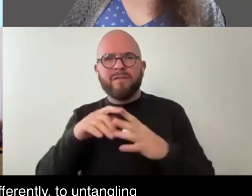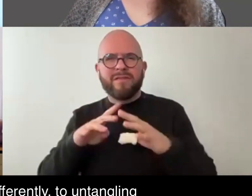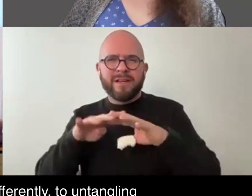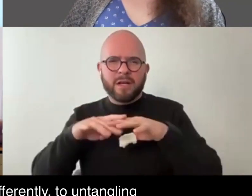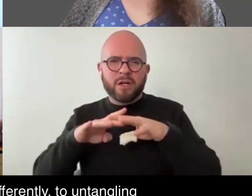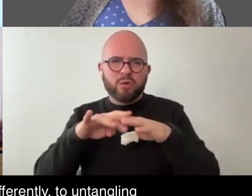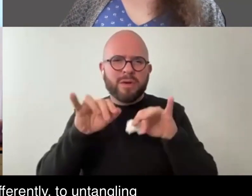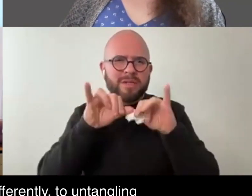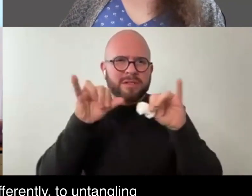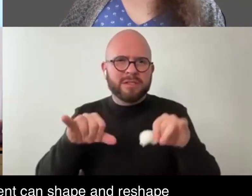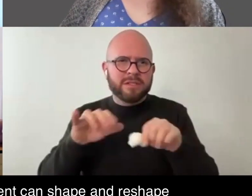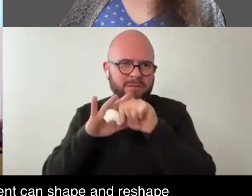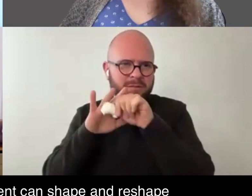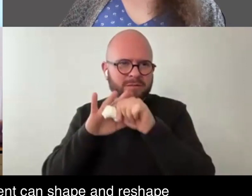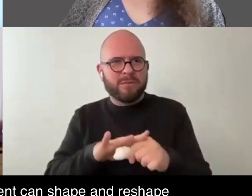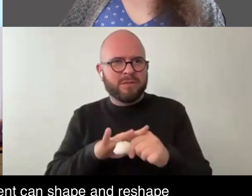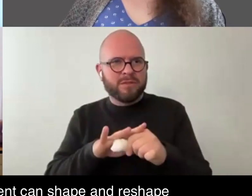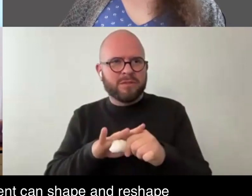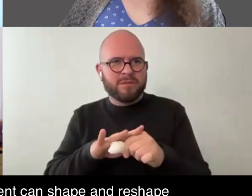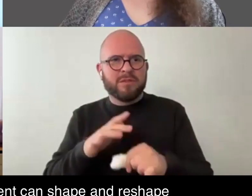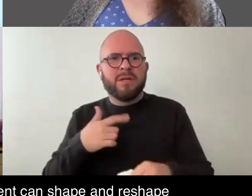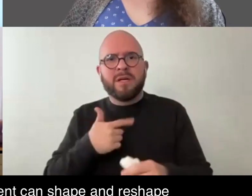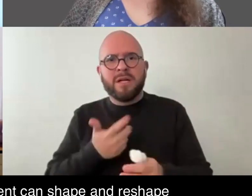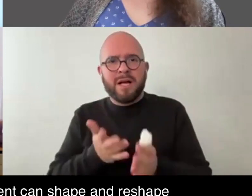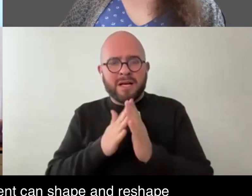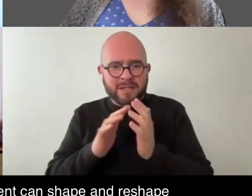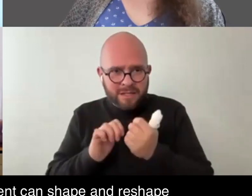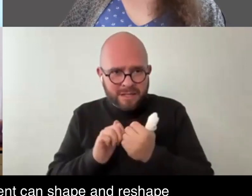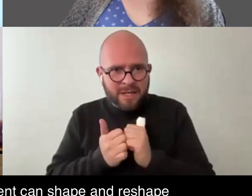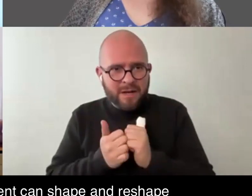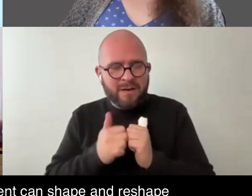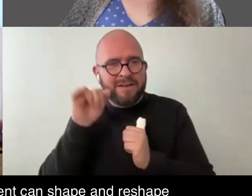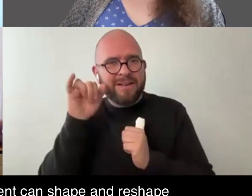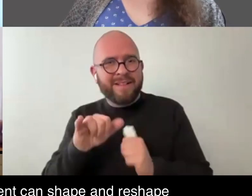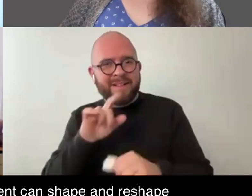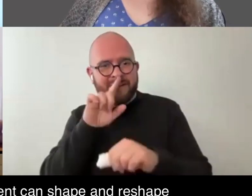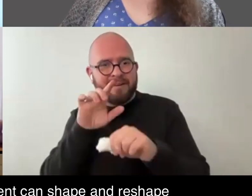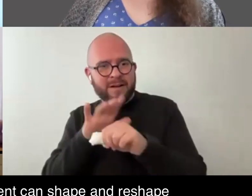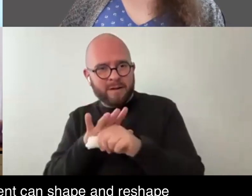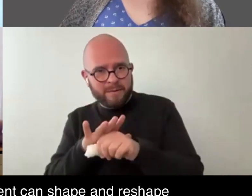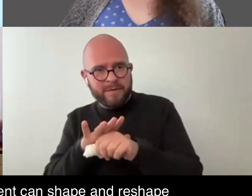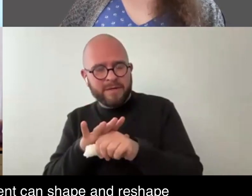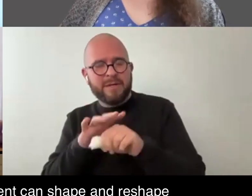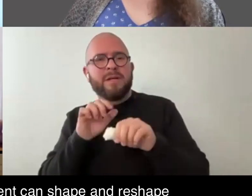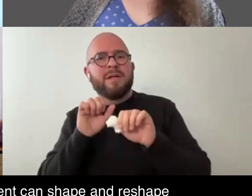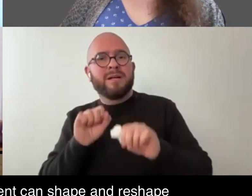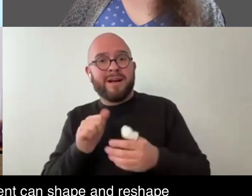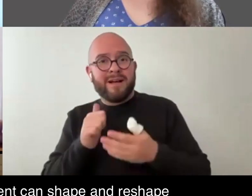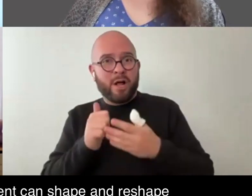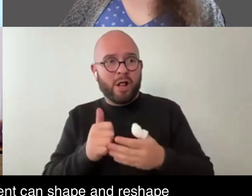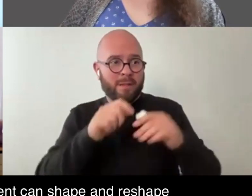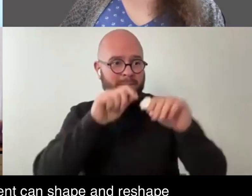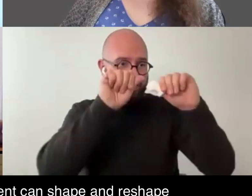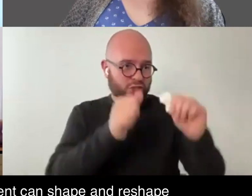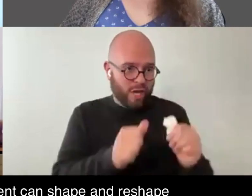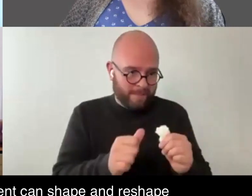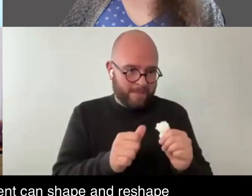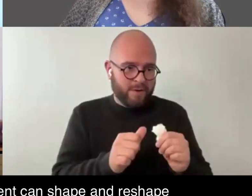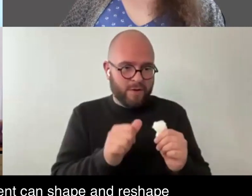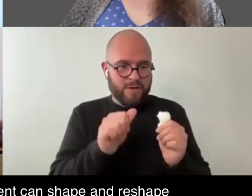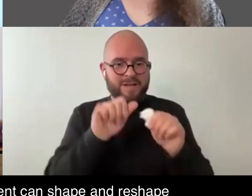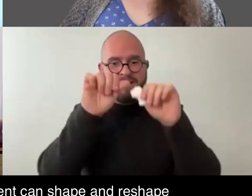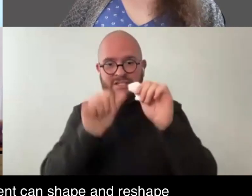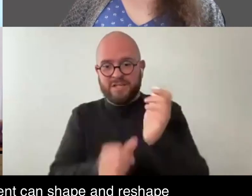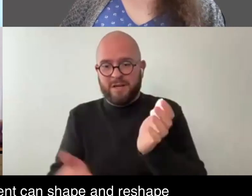of oppression and asking how that commitment can shape and reshape our spiritual